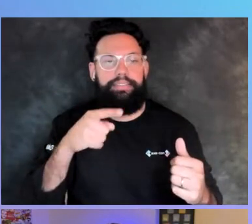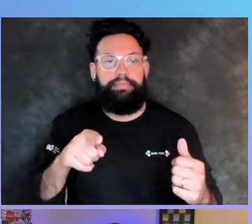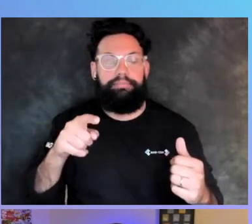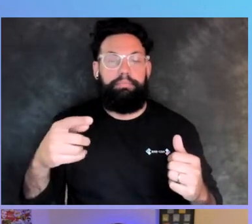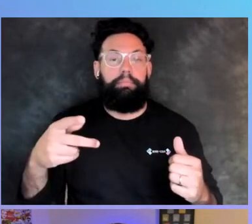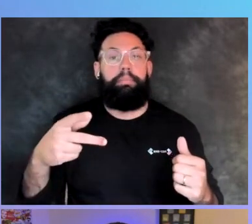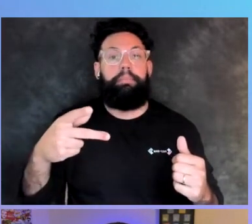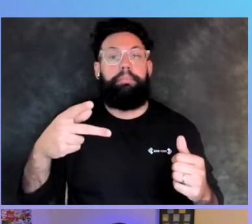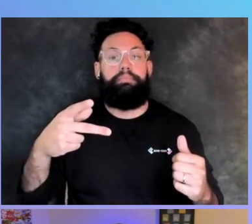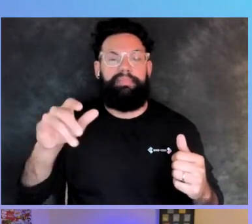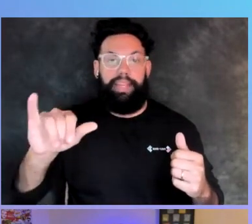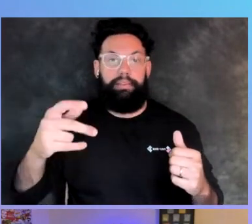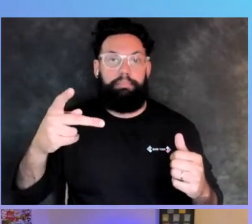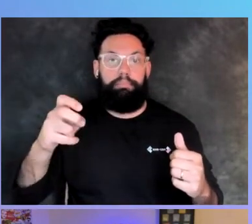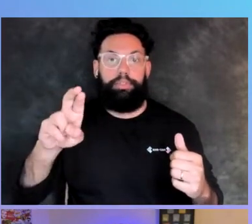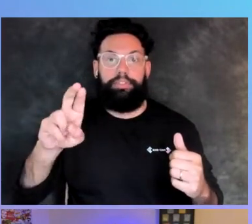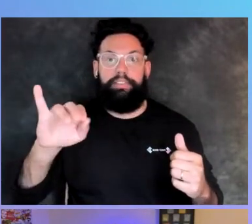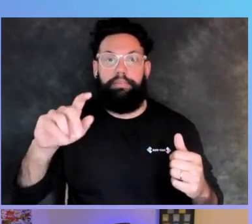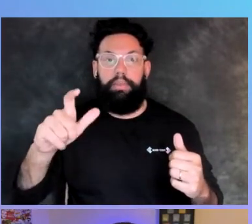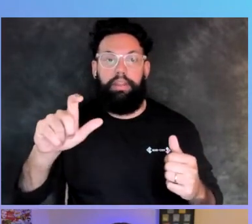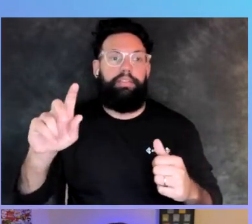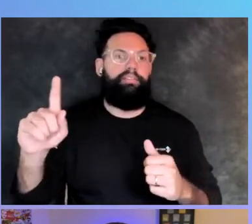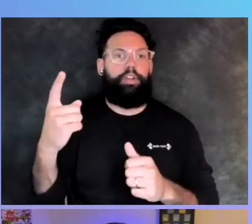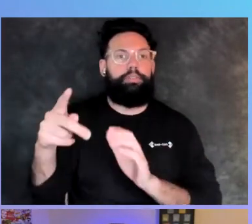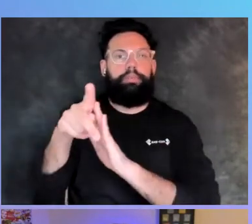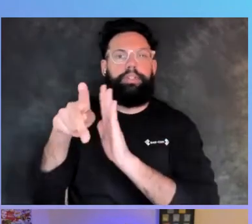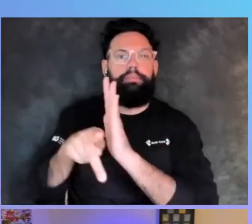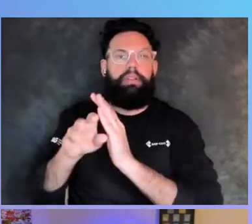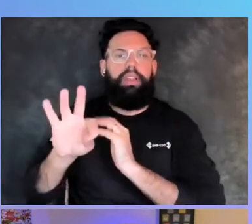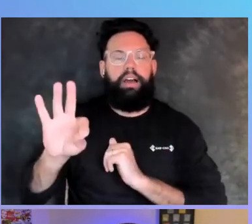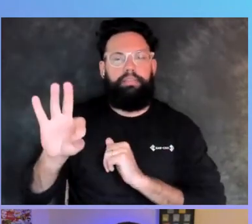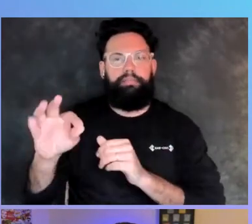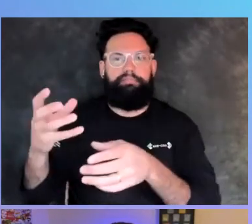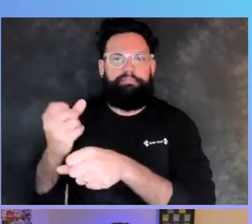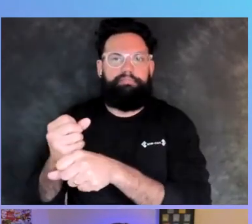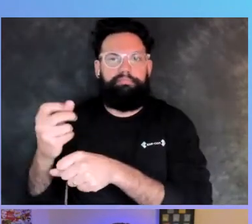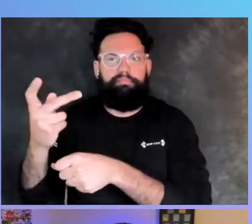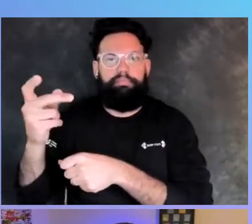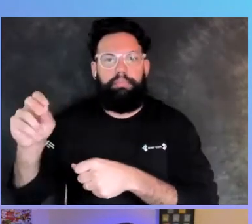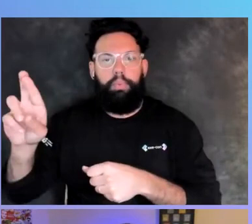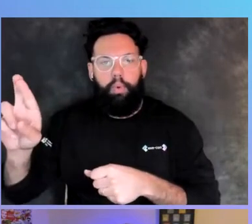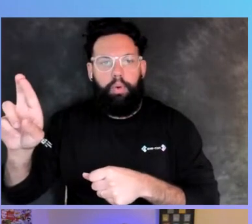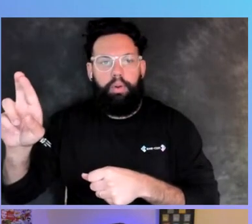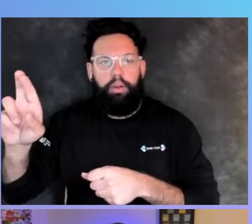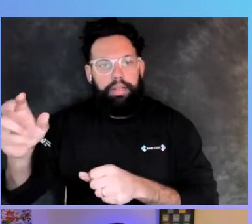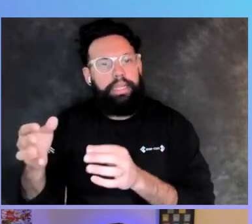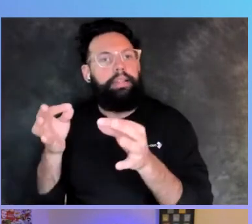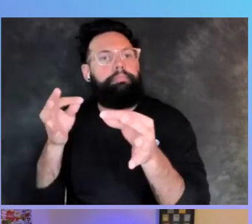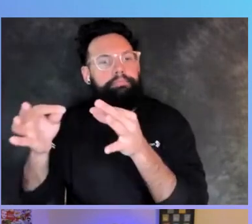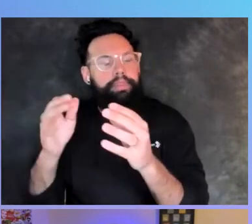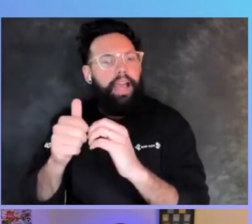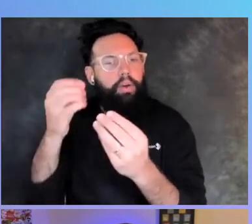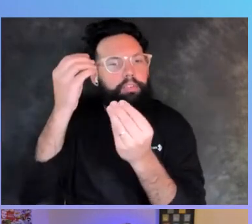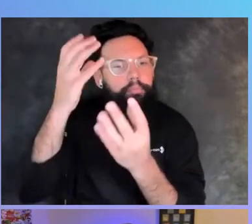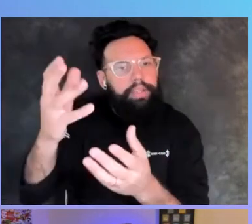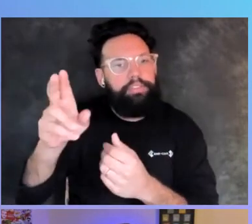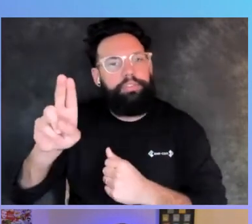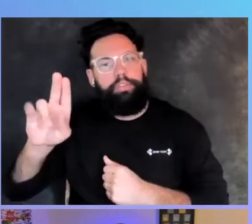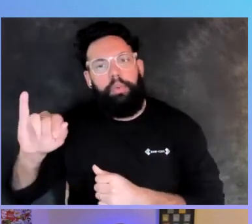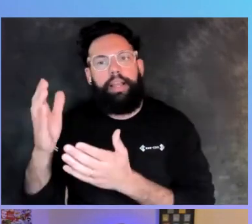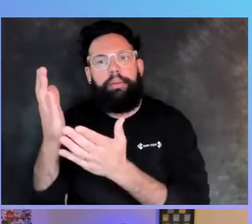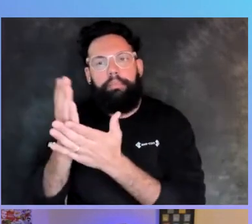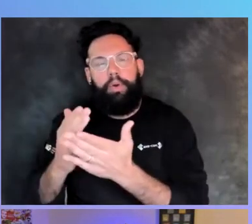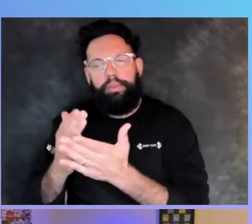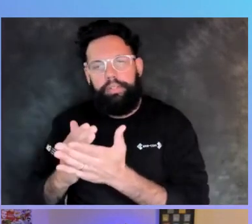of the WCAG. Then it's going into how information and UI components must be presented in ways that all users can perceive